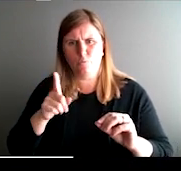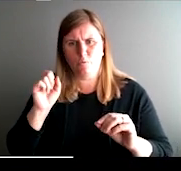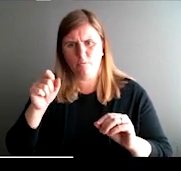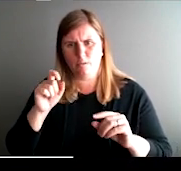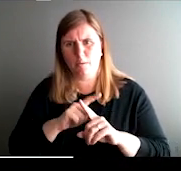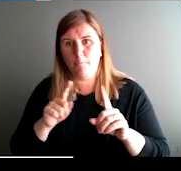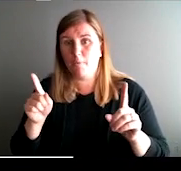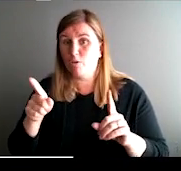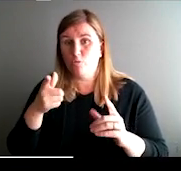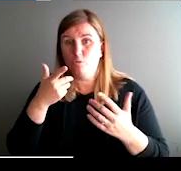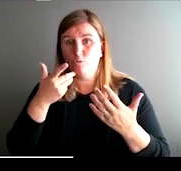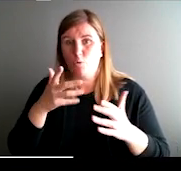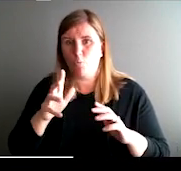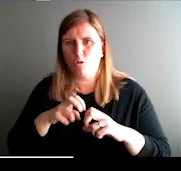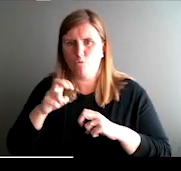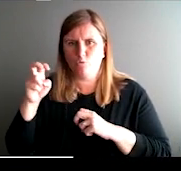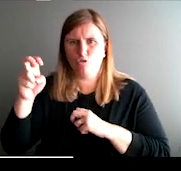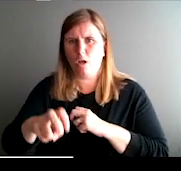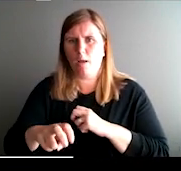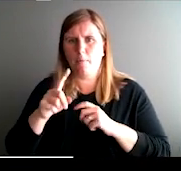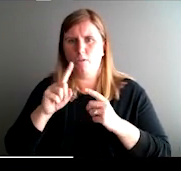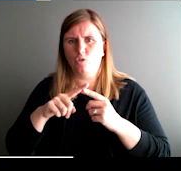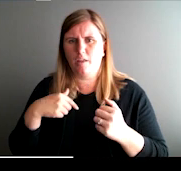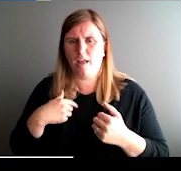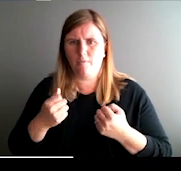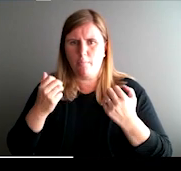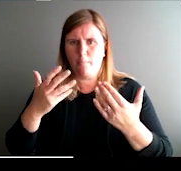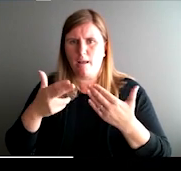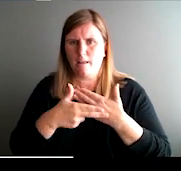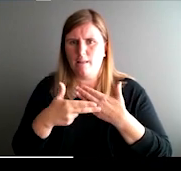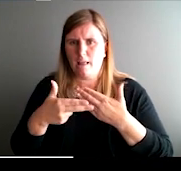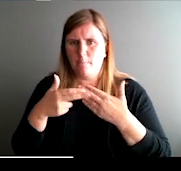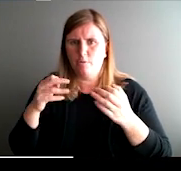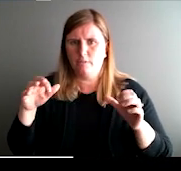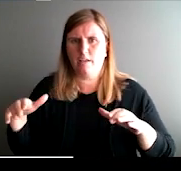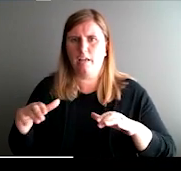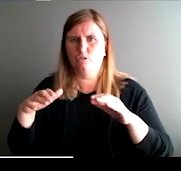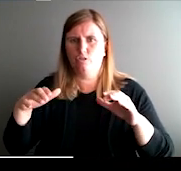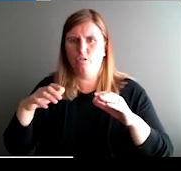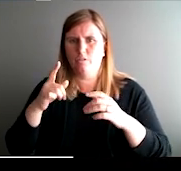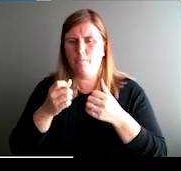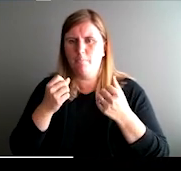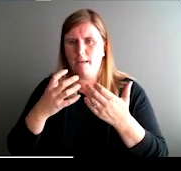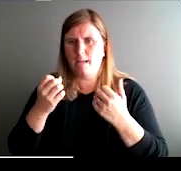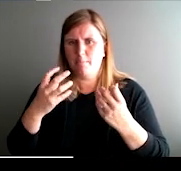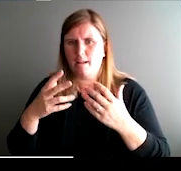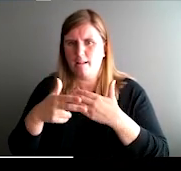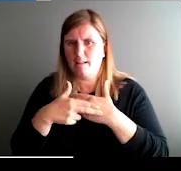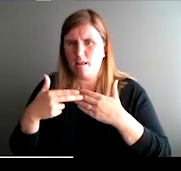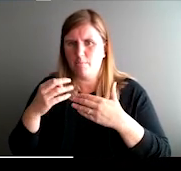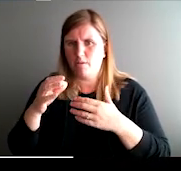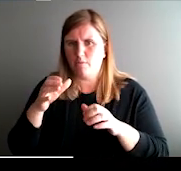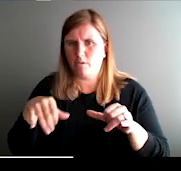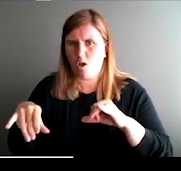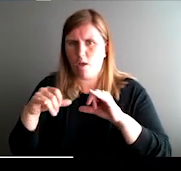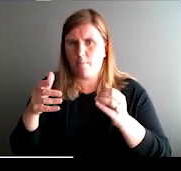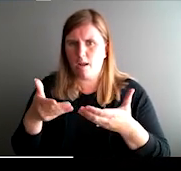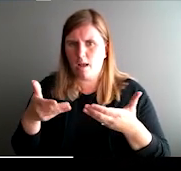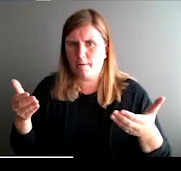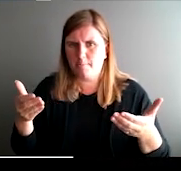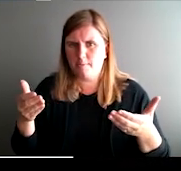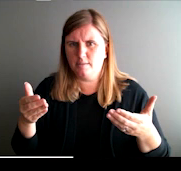but you don't want to jump to that until they have many labels of actions, many labels of common